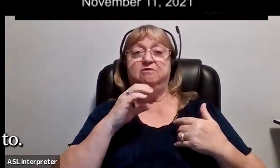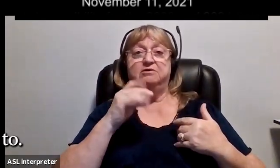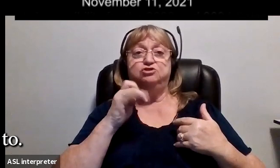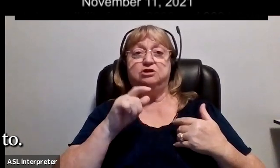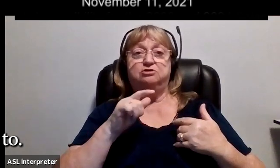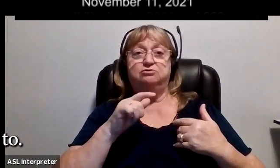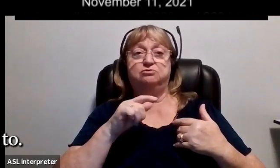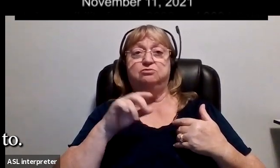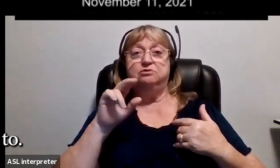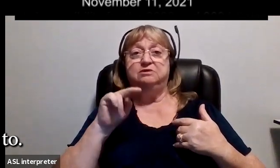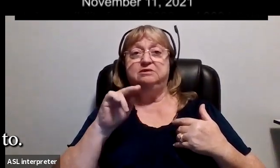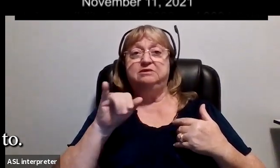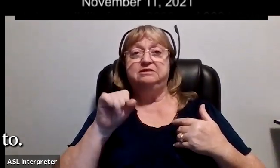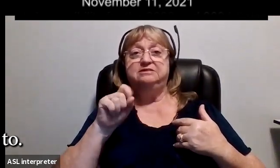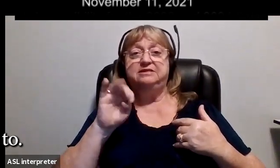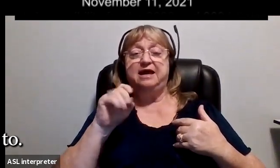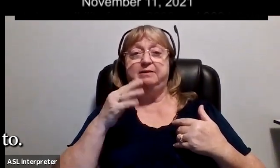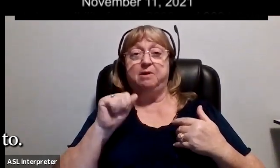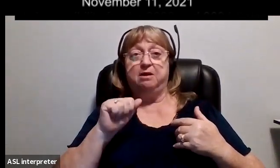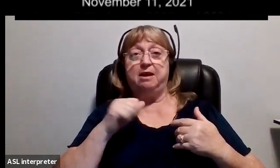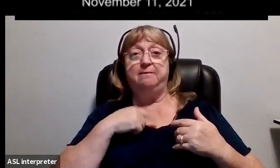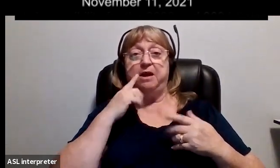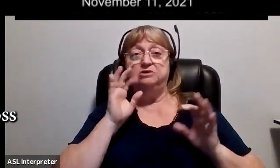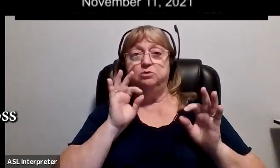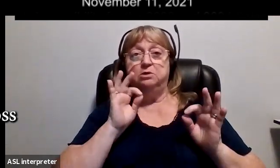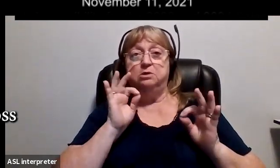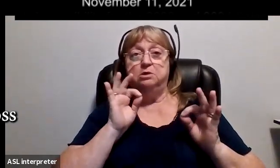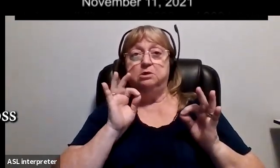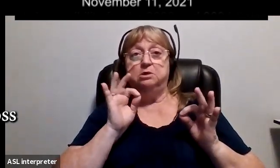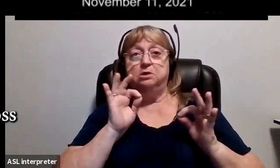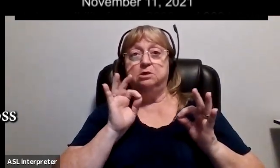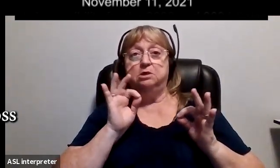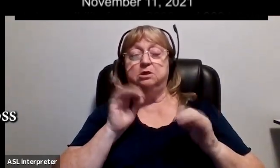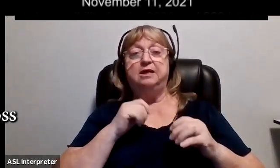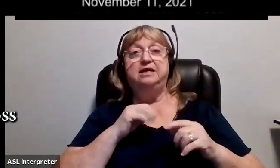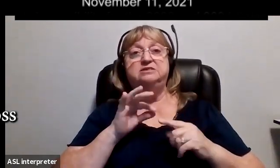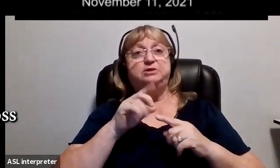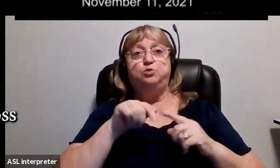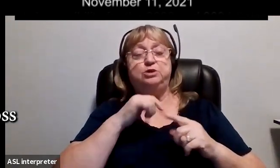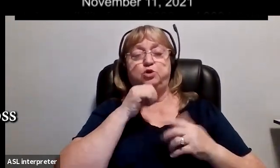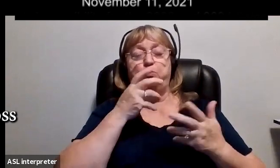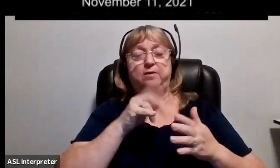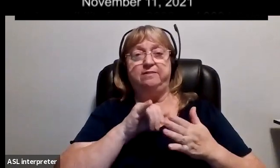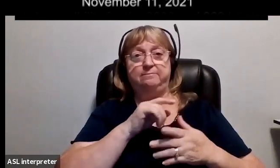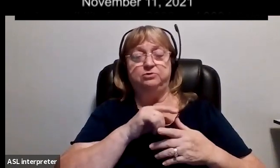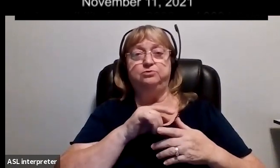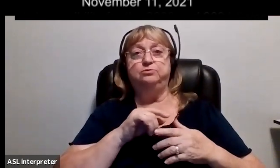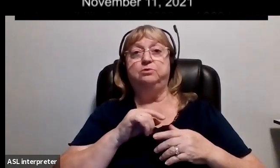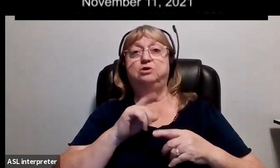my eyes tend to shake, especially when I don't want them to. And so when you're scanning across that little extra